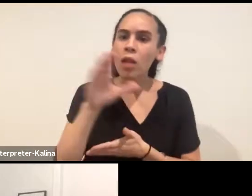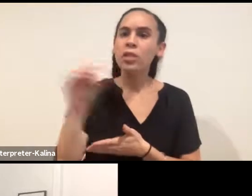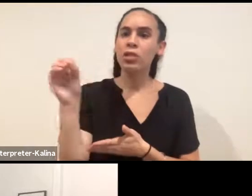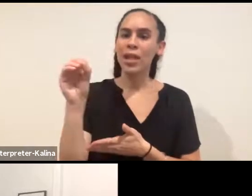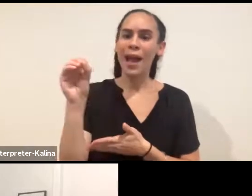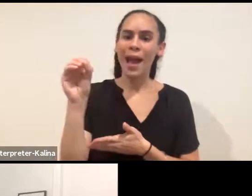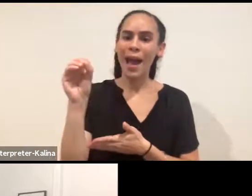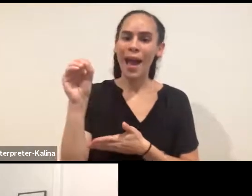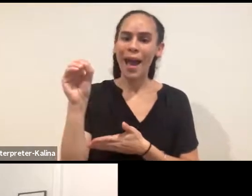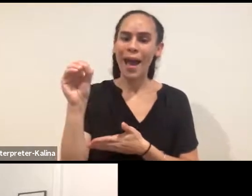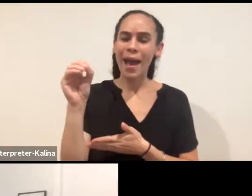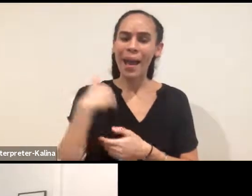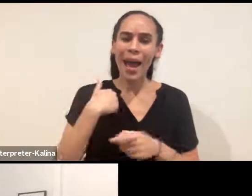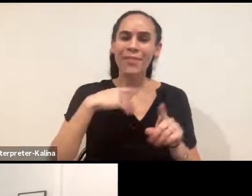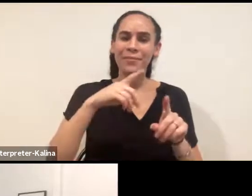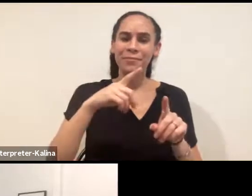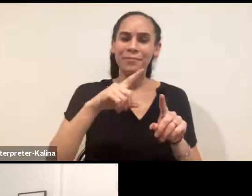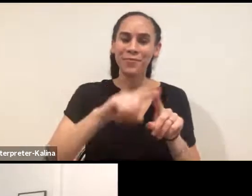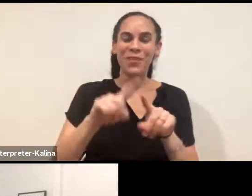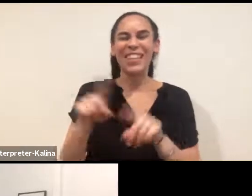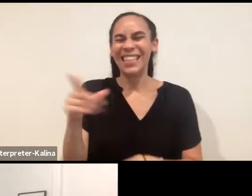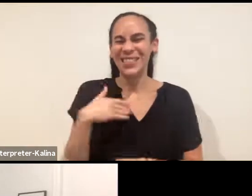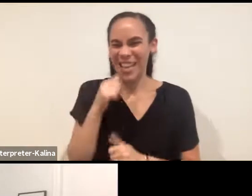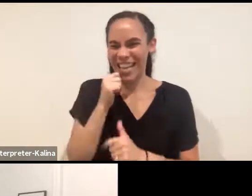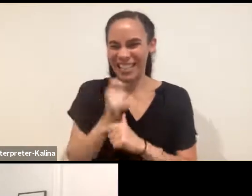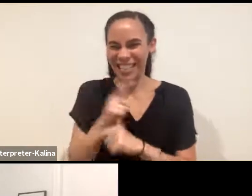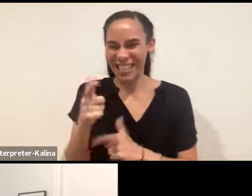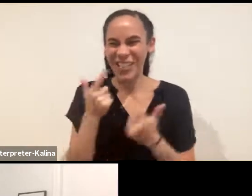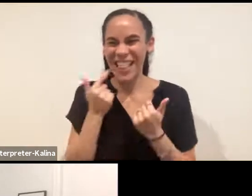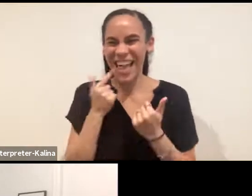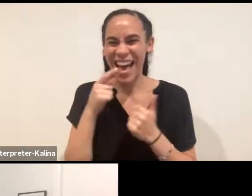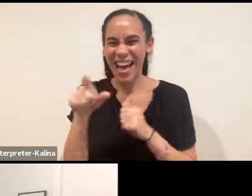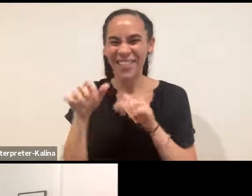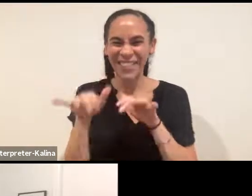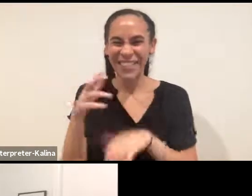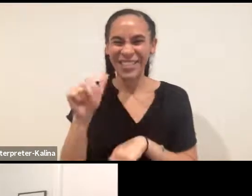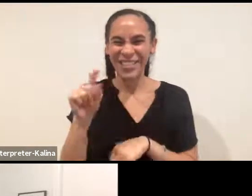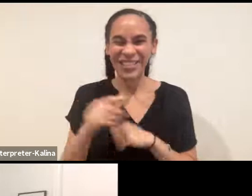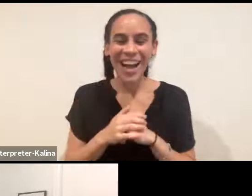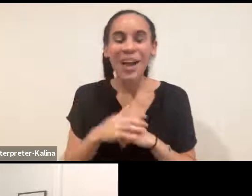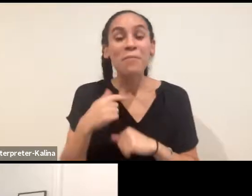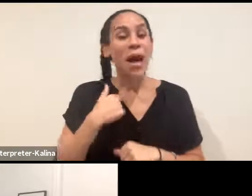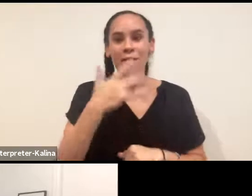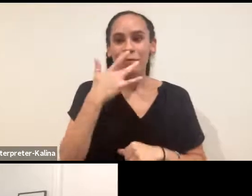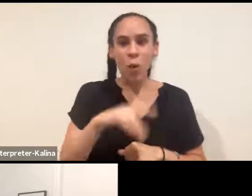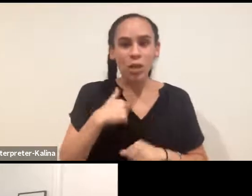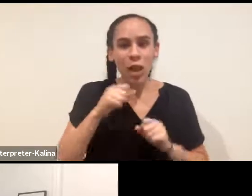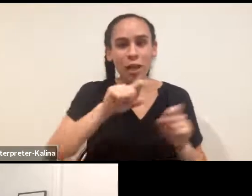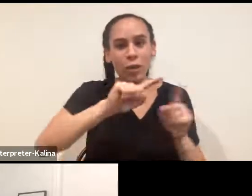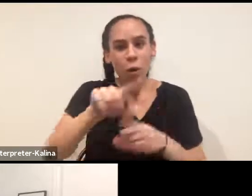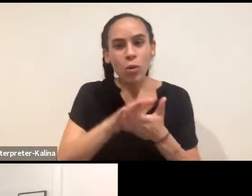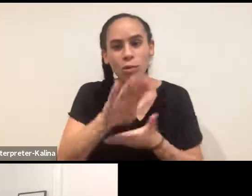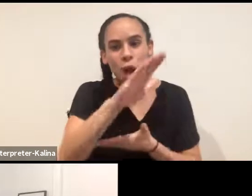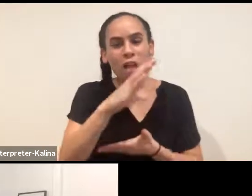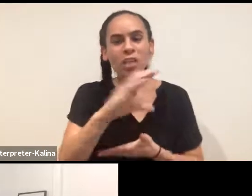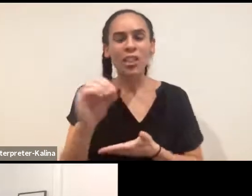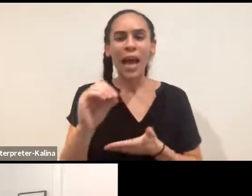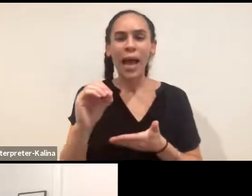of different, she's laughing in the chat, and go to college and sample lots of